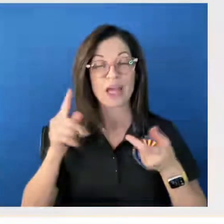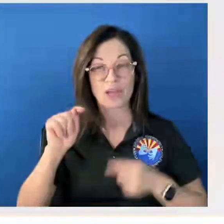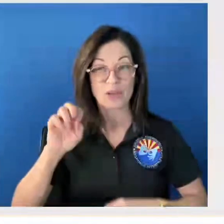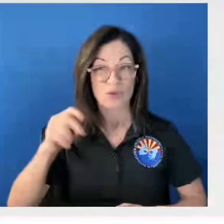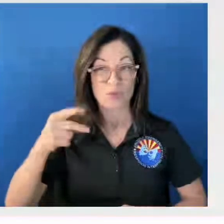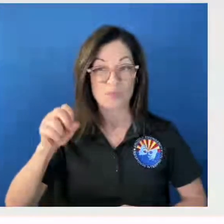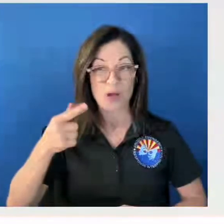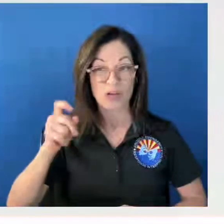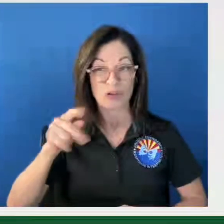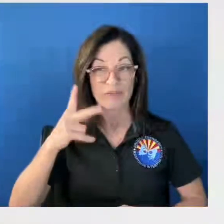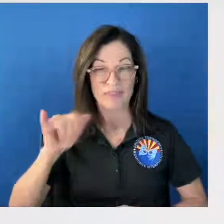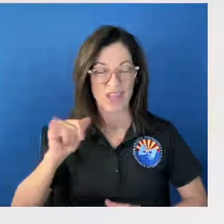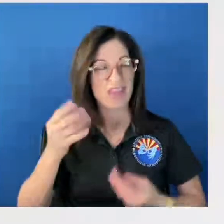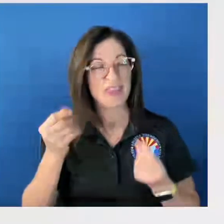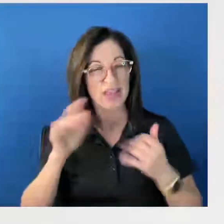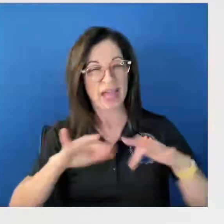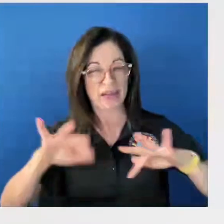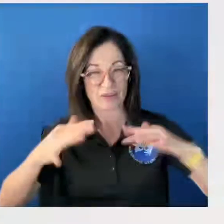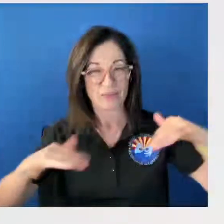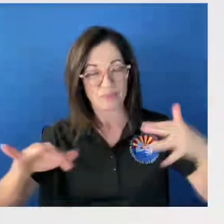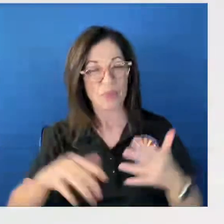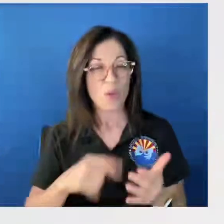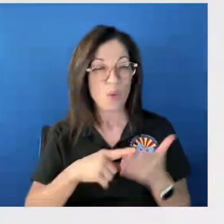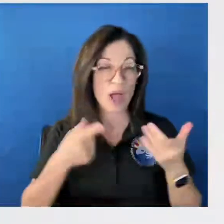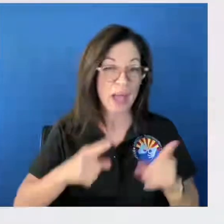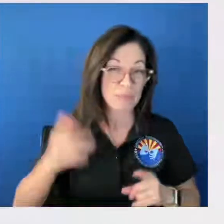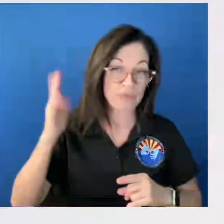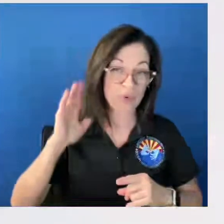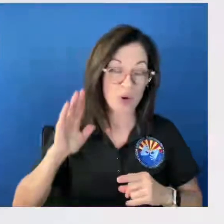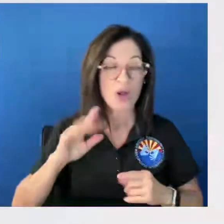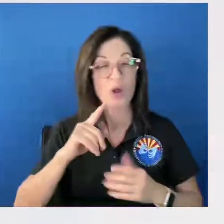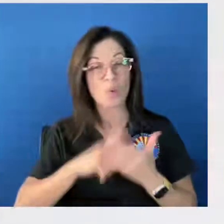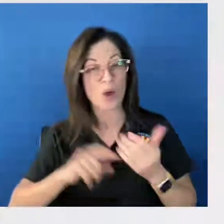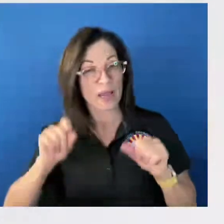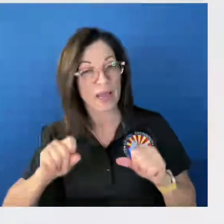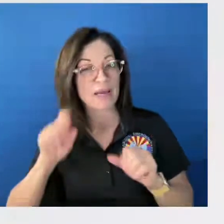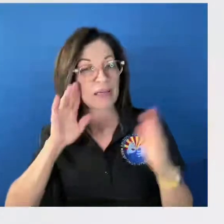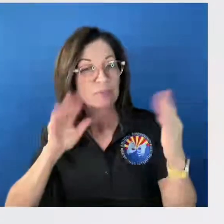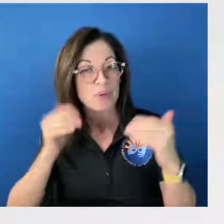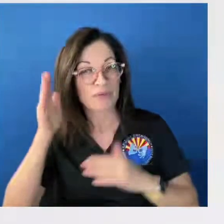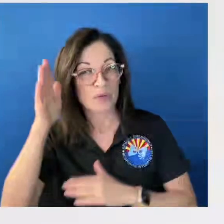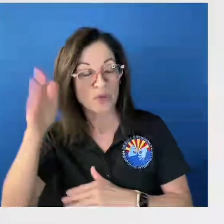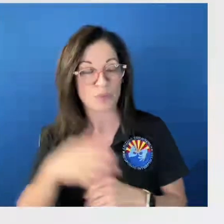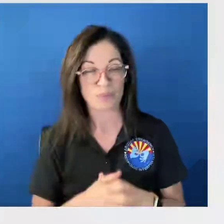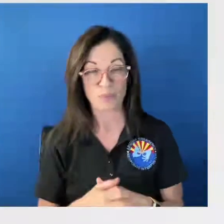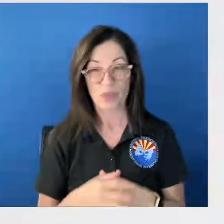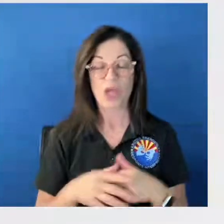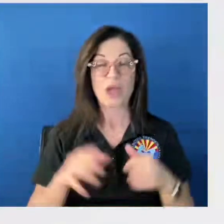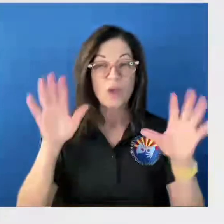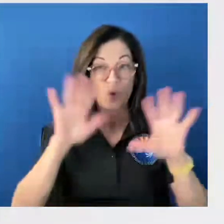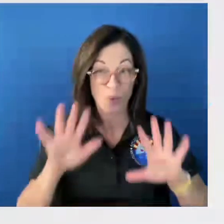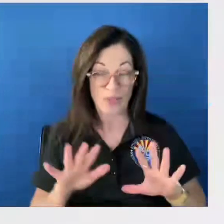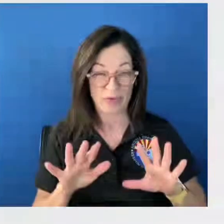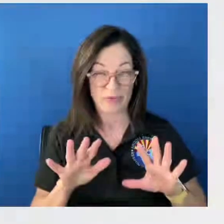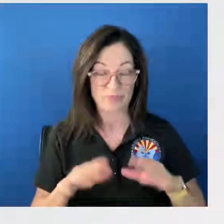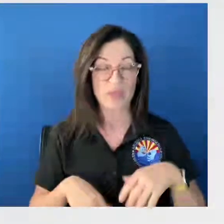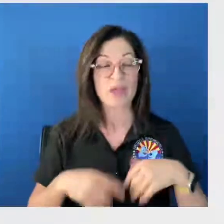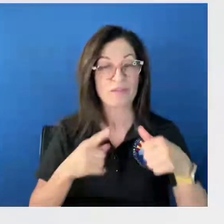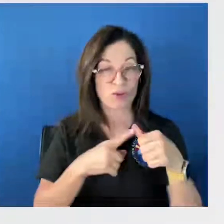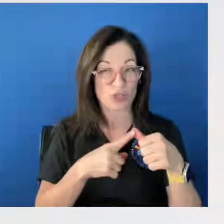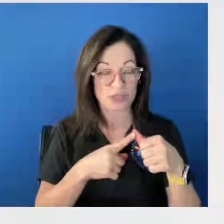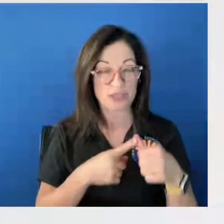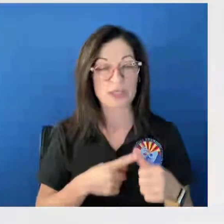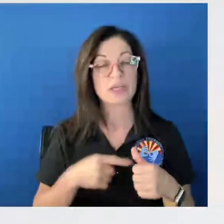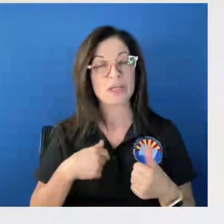in the past, and we can look towards the future. So let's first talk about weather. So you guys, we're all from out here, right? I'm a local